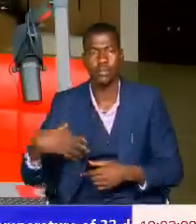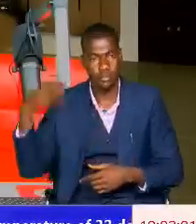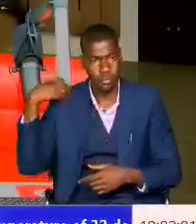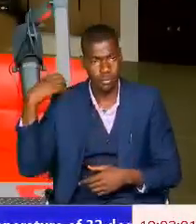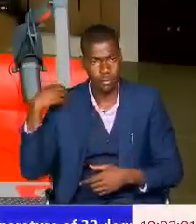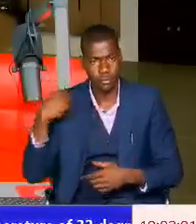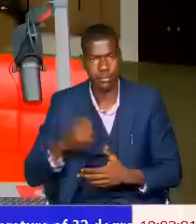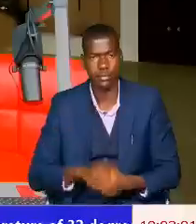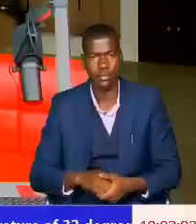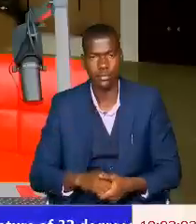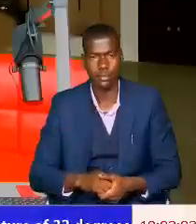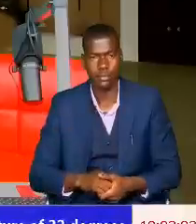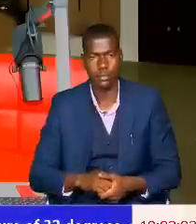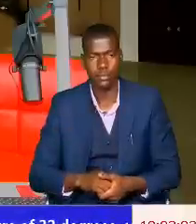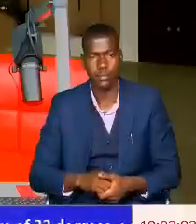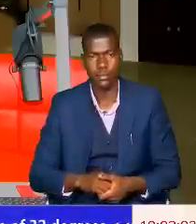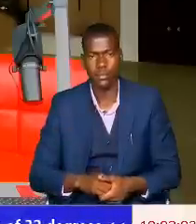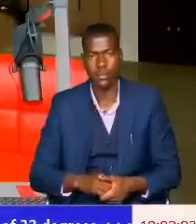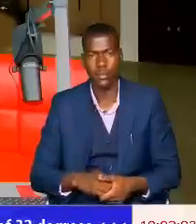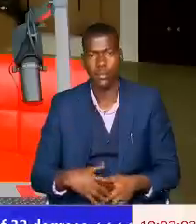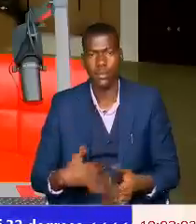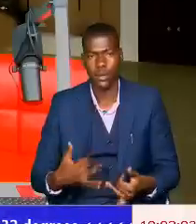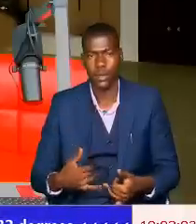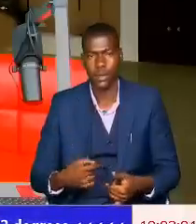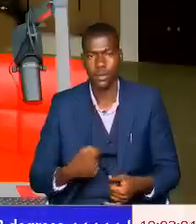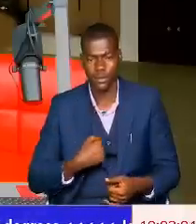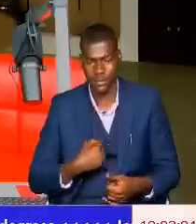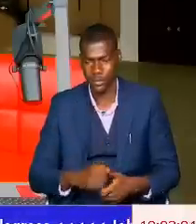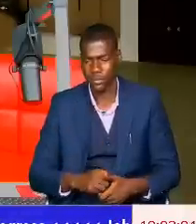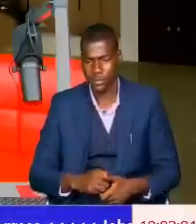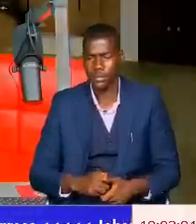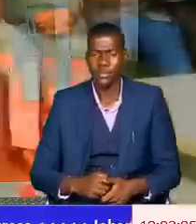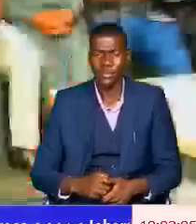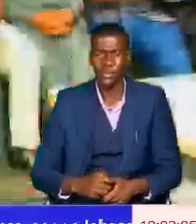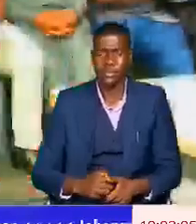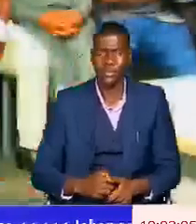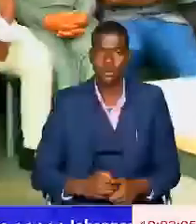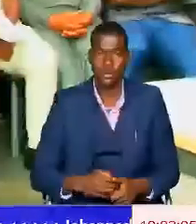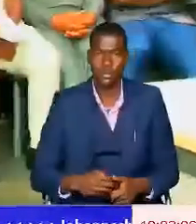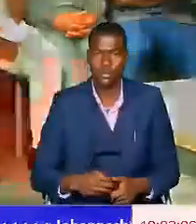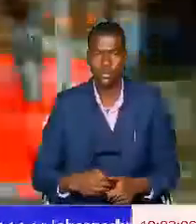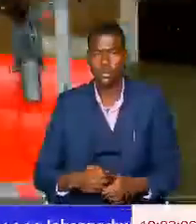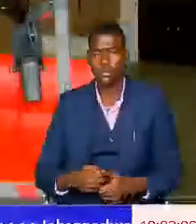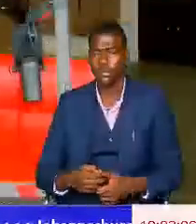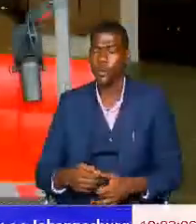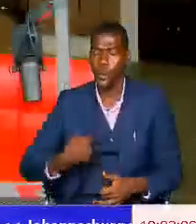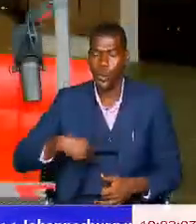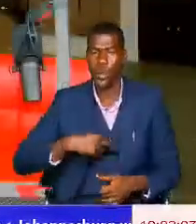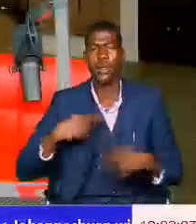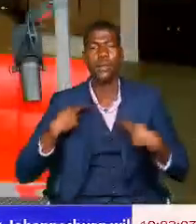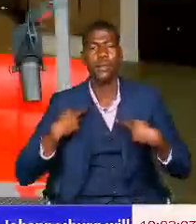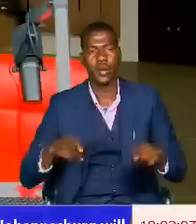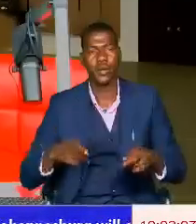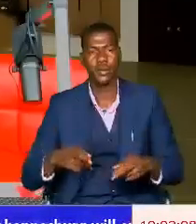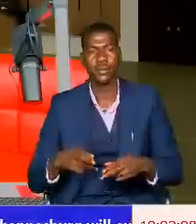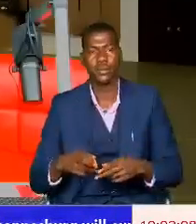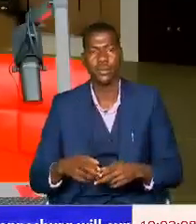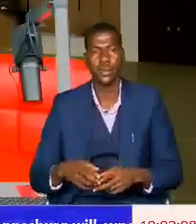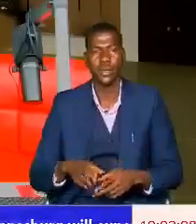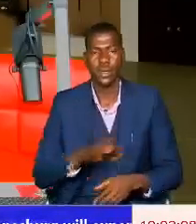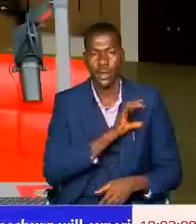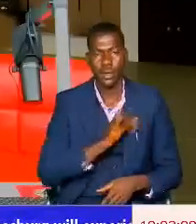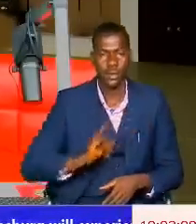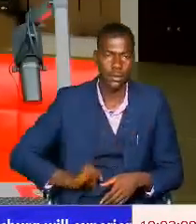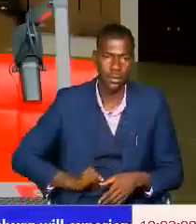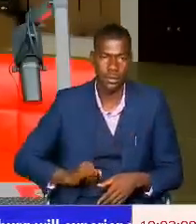postmaster general, as the executive media strategist, we are ready, consultant Ike. You go do meeting with the